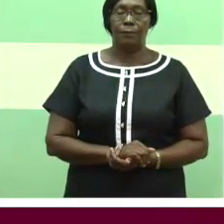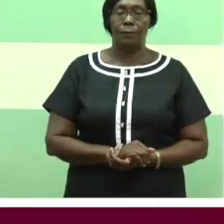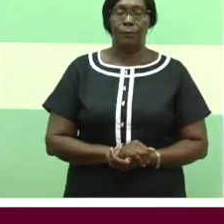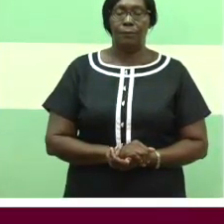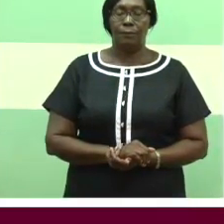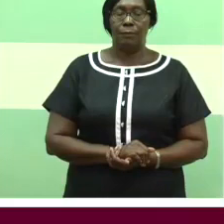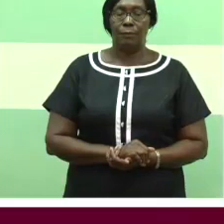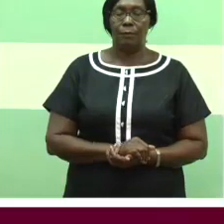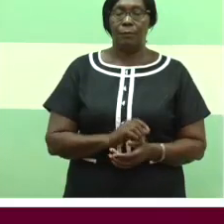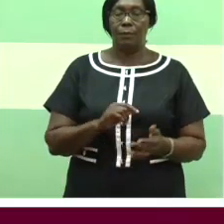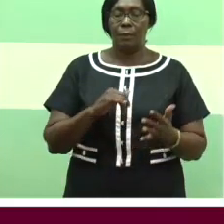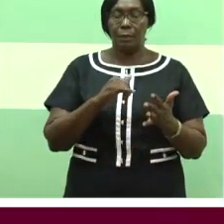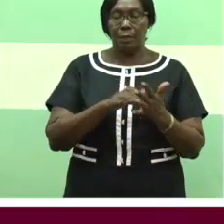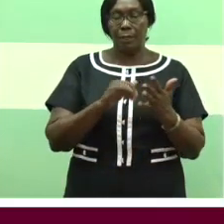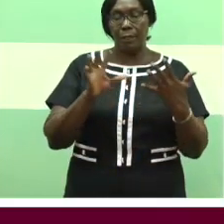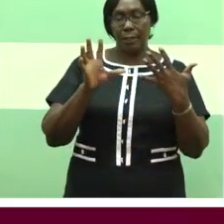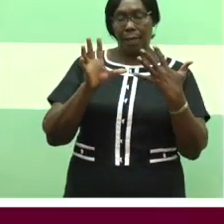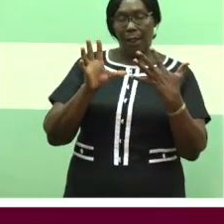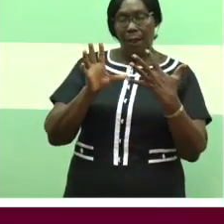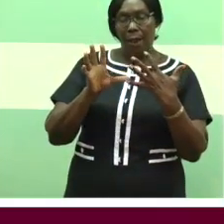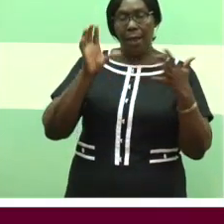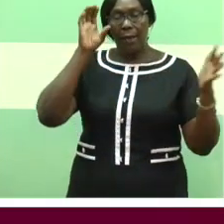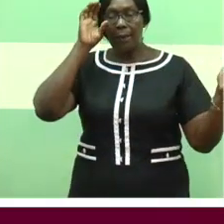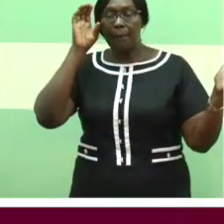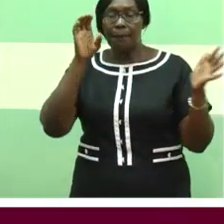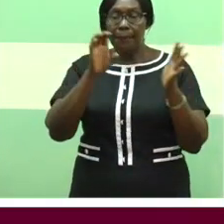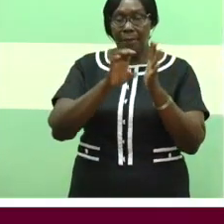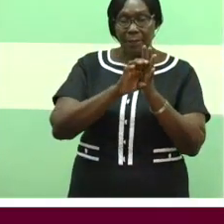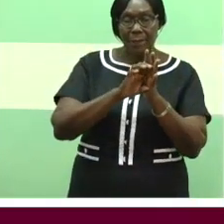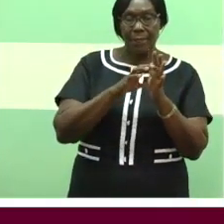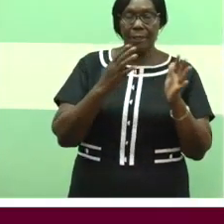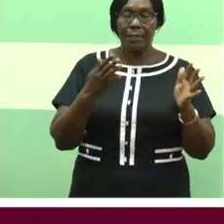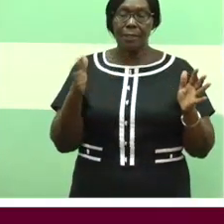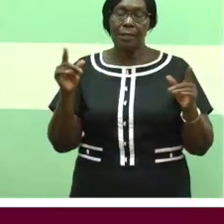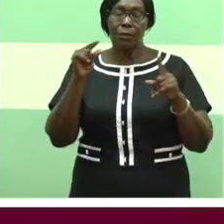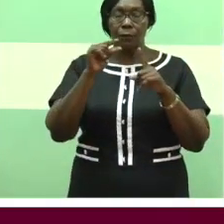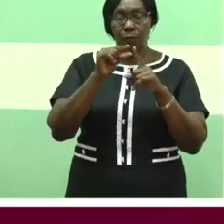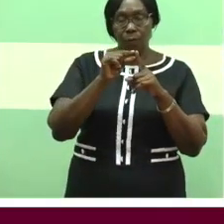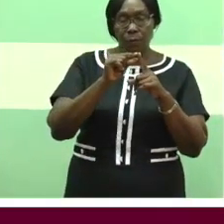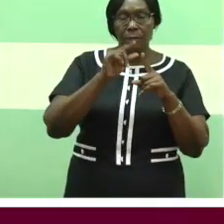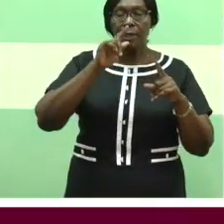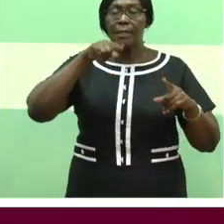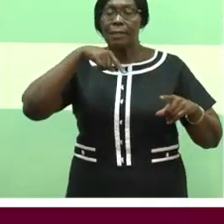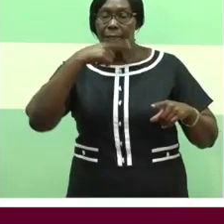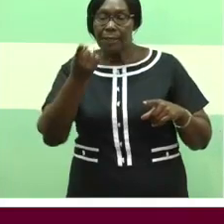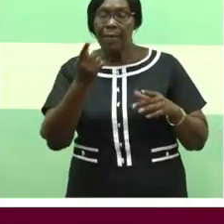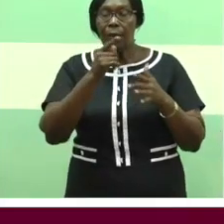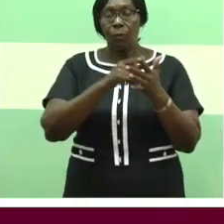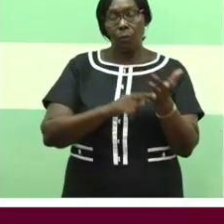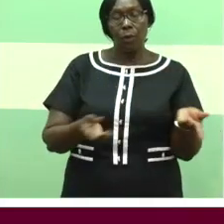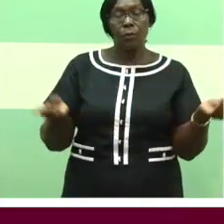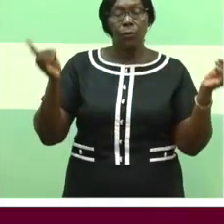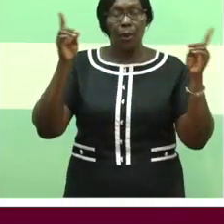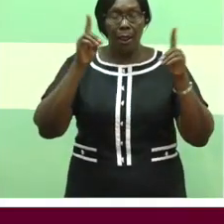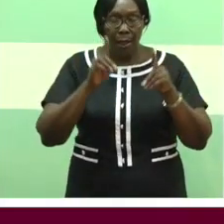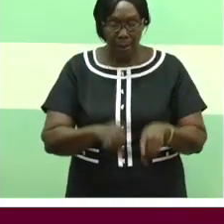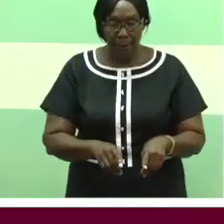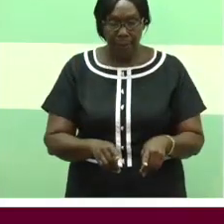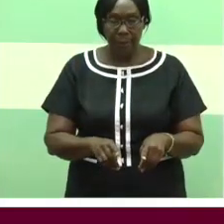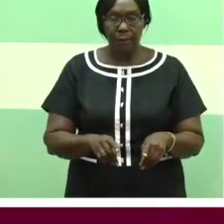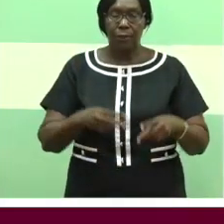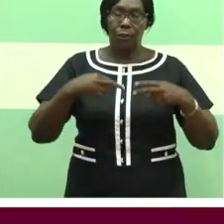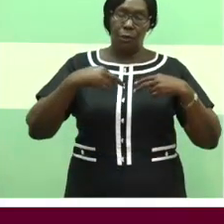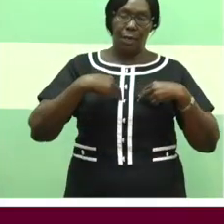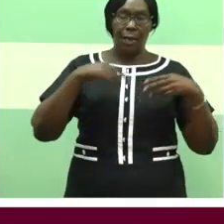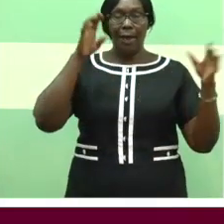It's a line of pictures, objects, or words that tells the day's events. So you would have a picture